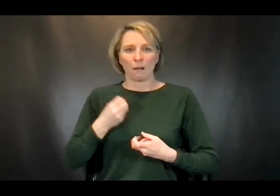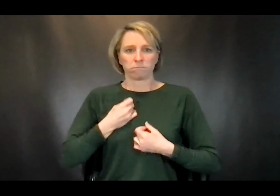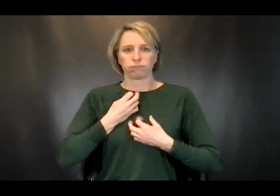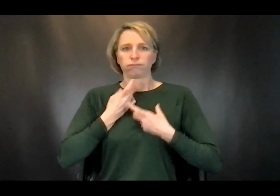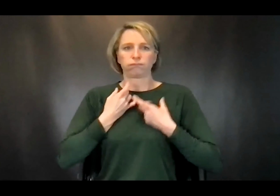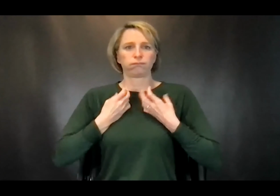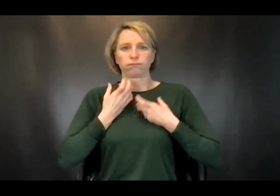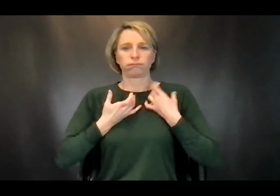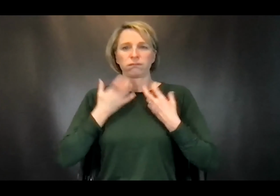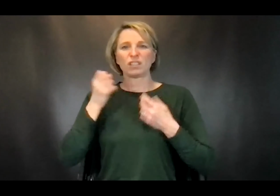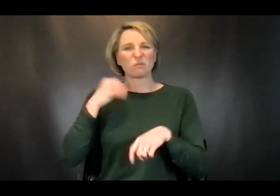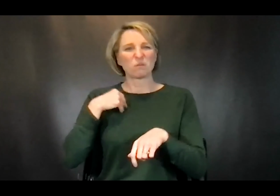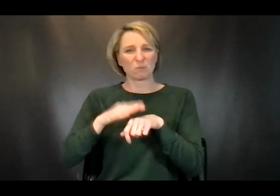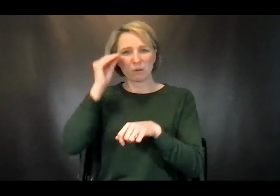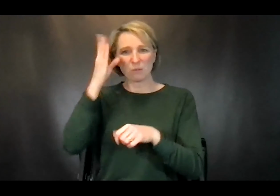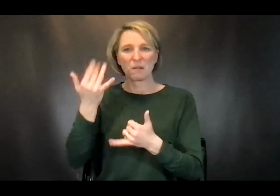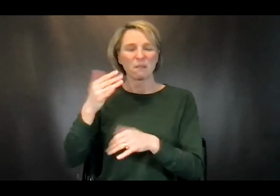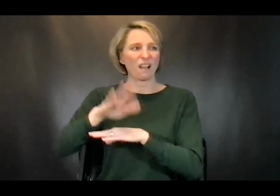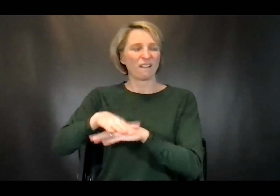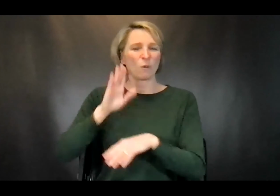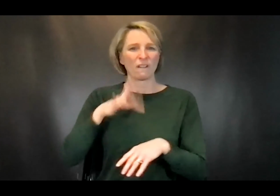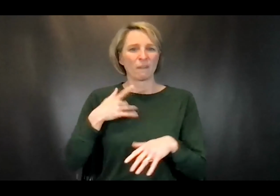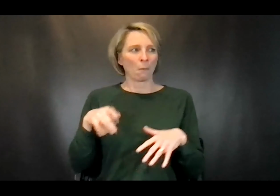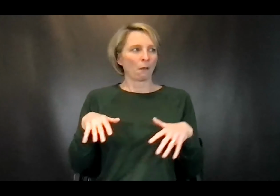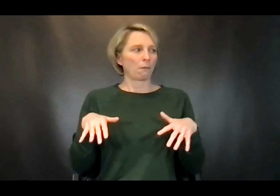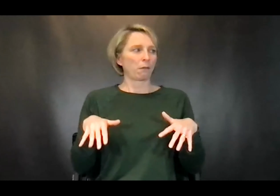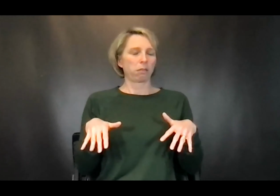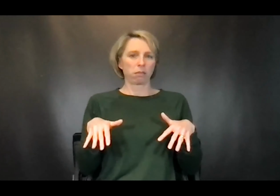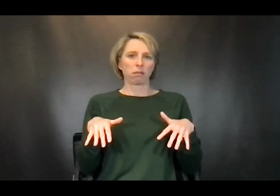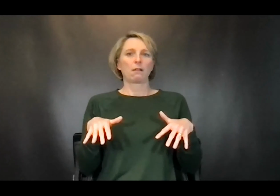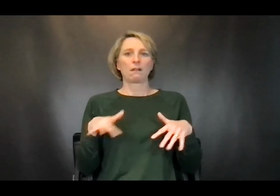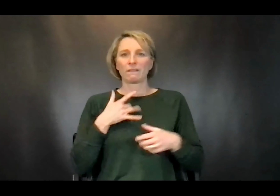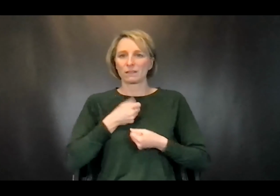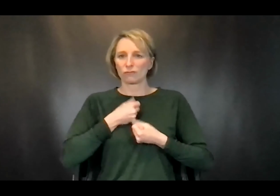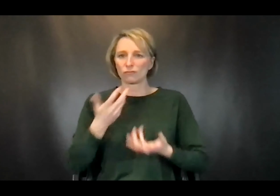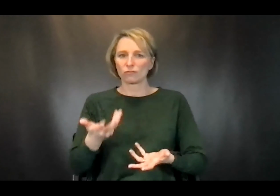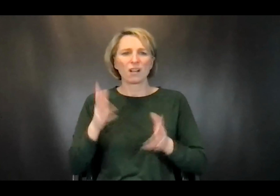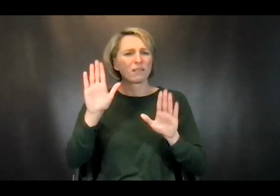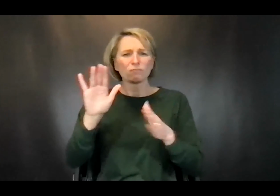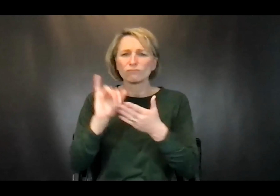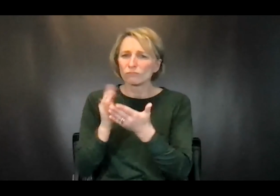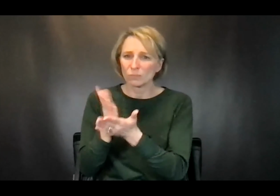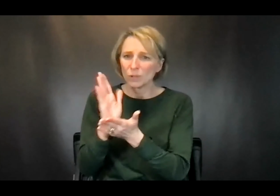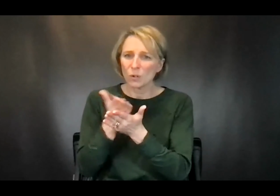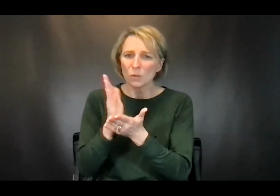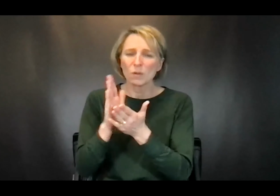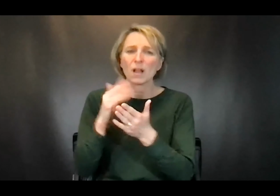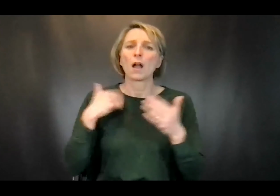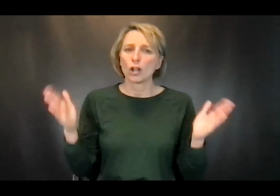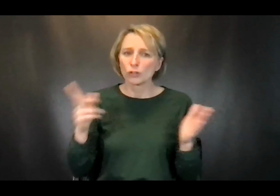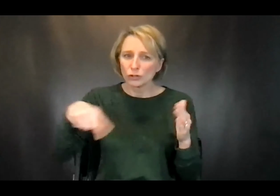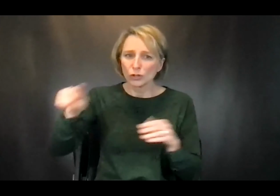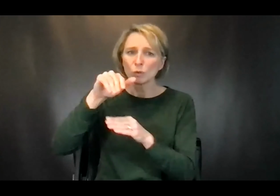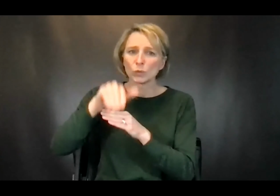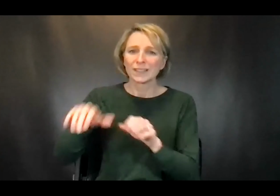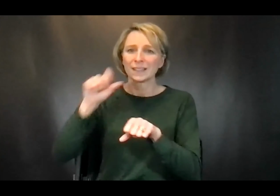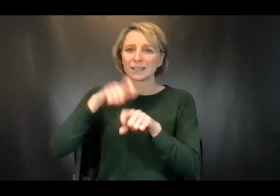this afternoon. So take some time to rest, to digest, to